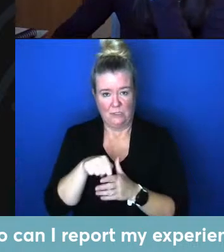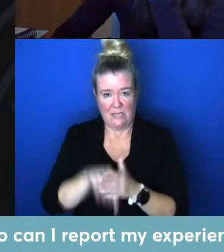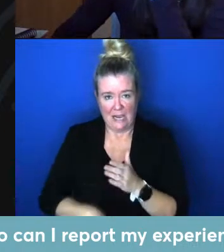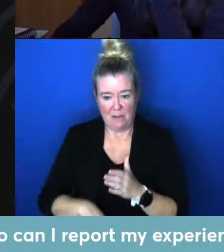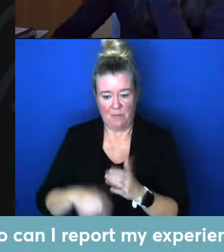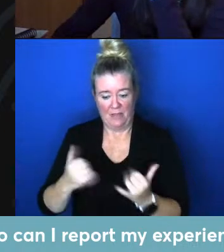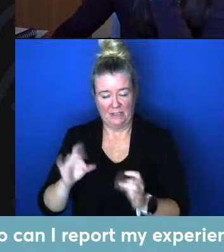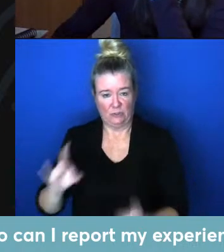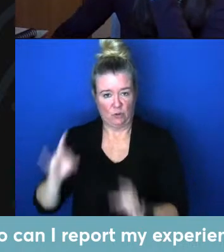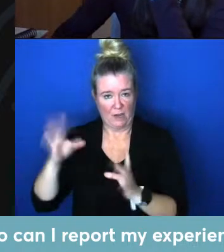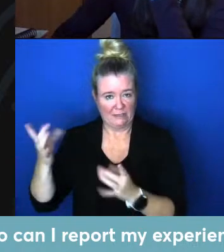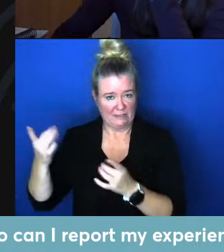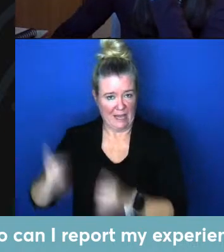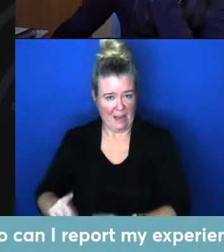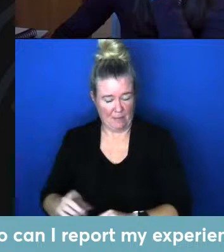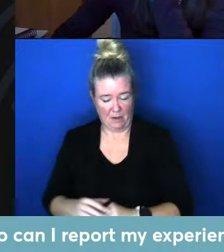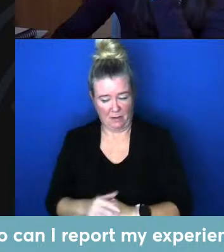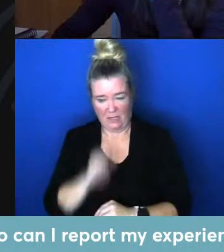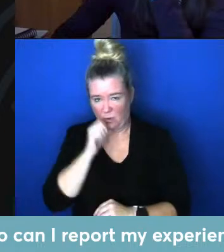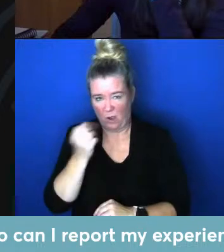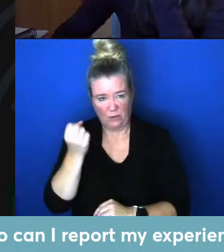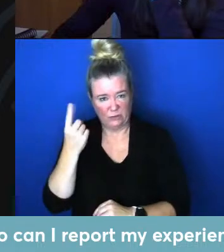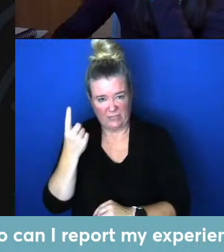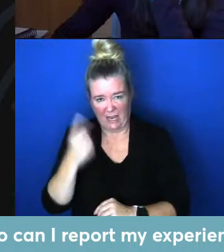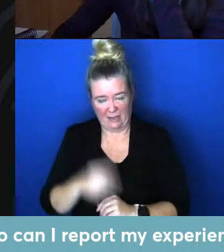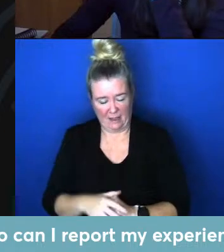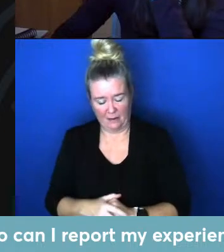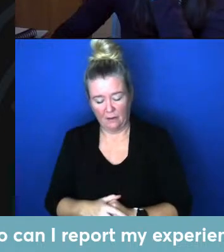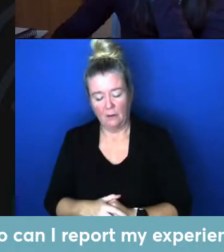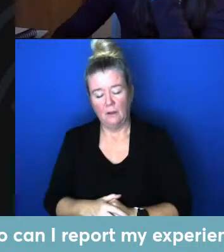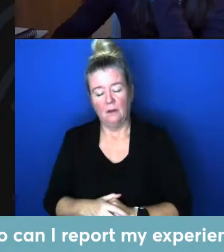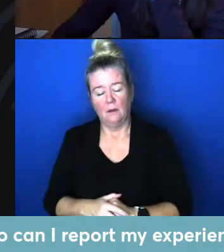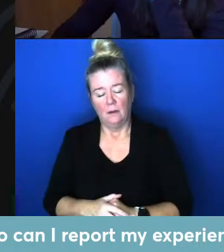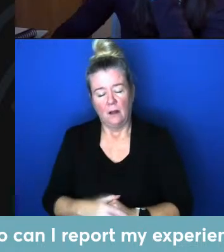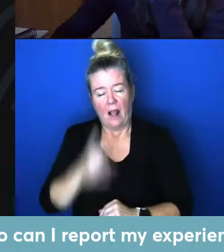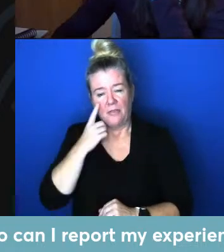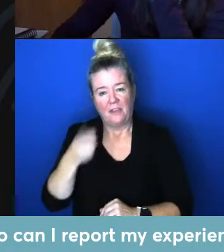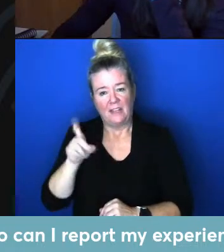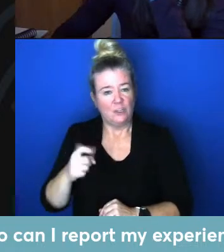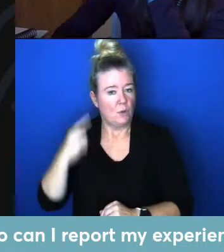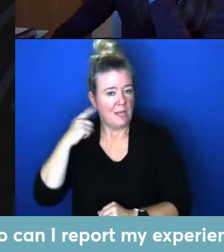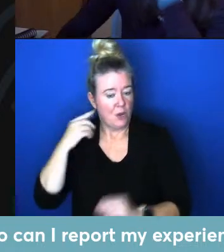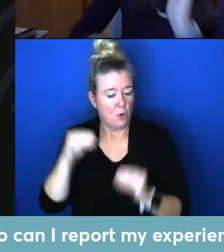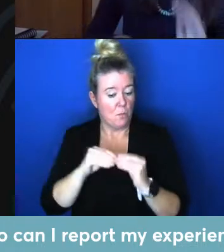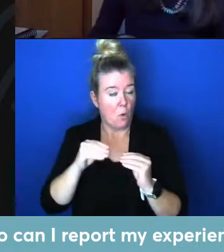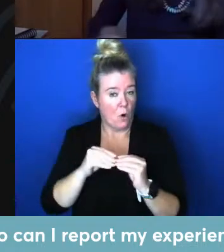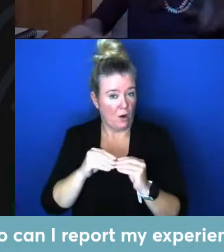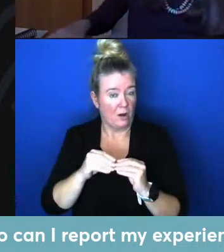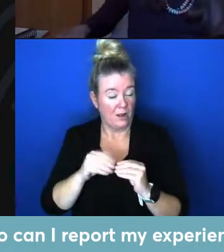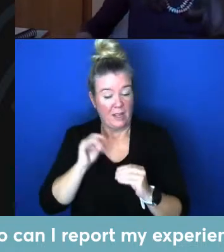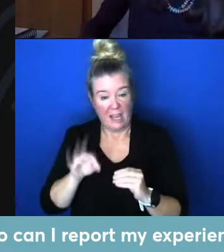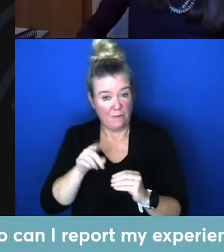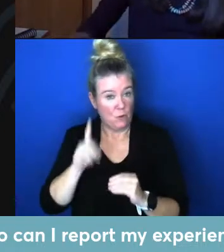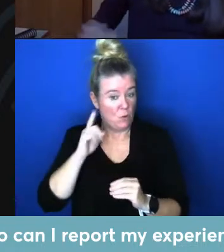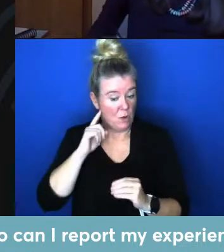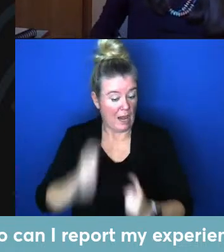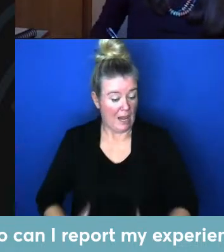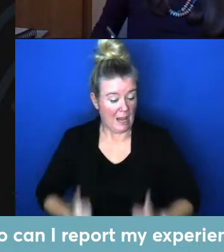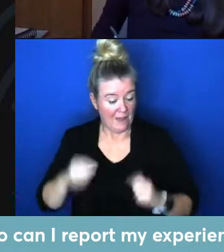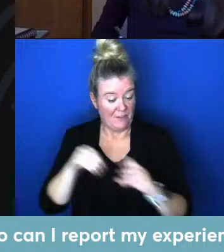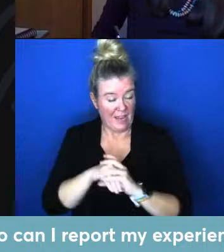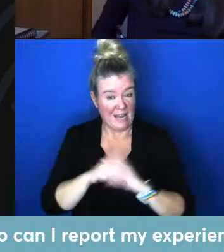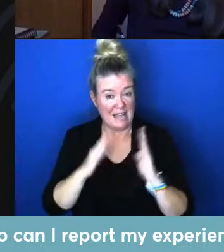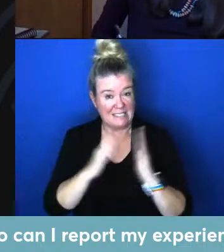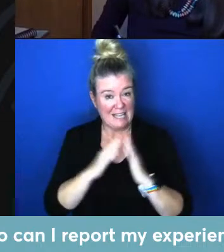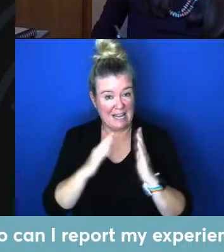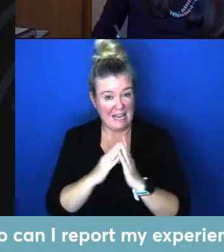housing crisis. That, and so they need to, I think they need to hear more about it. So whether you live in a city or a